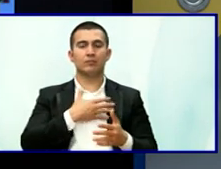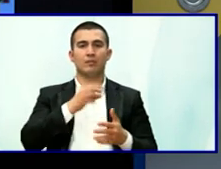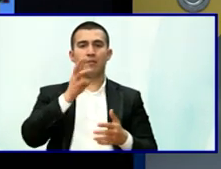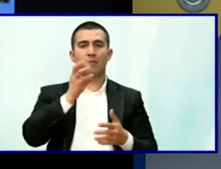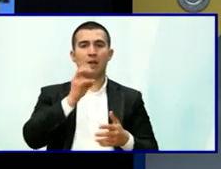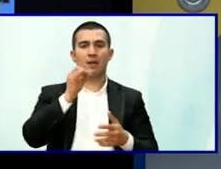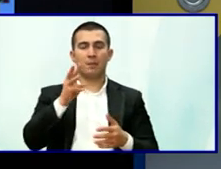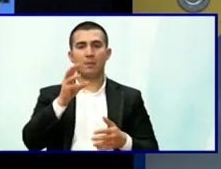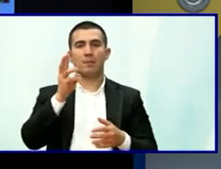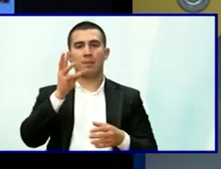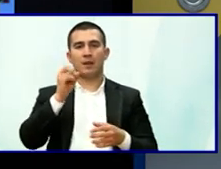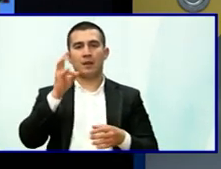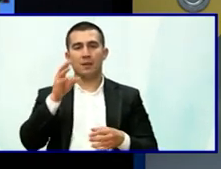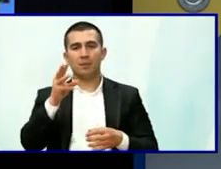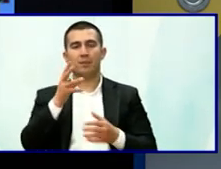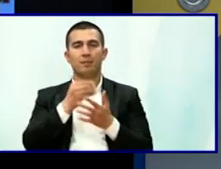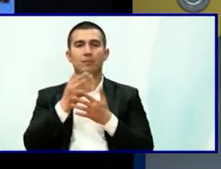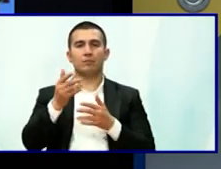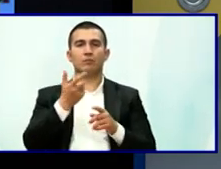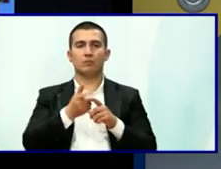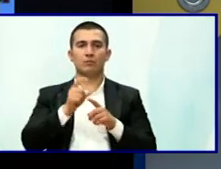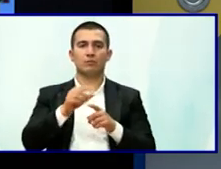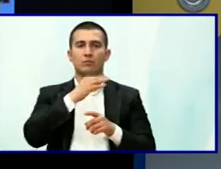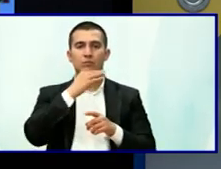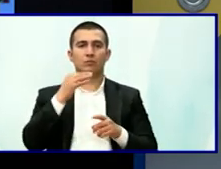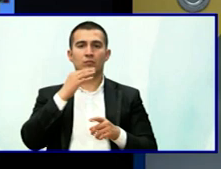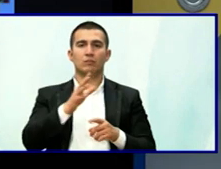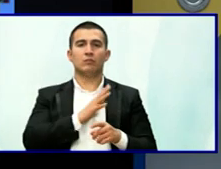turibdi. Bular radif hisoblanadi. Radif